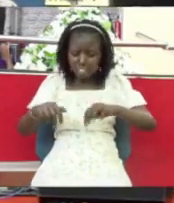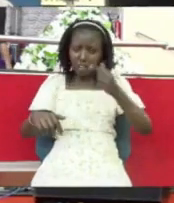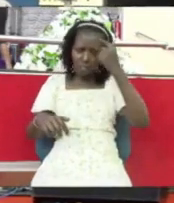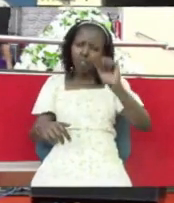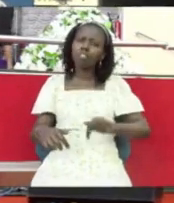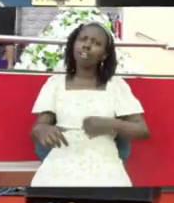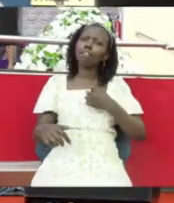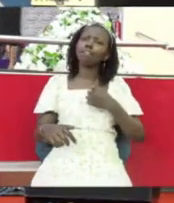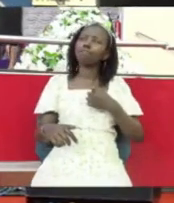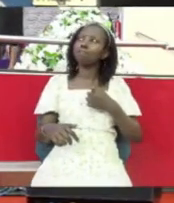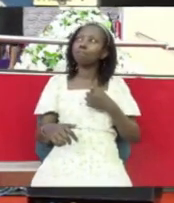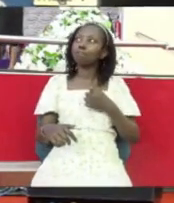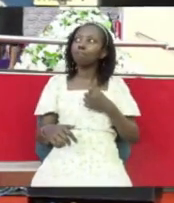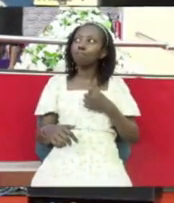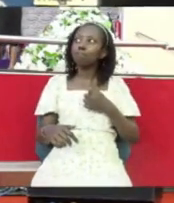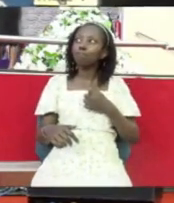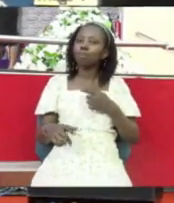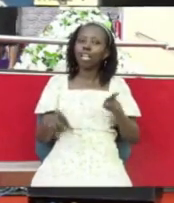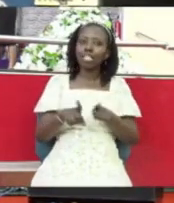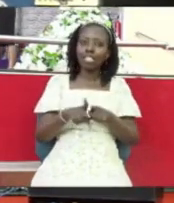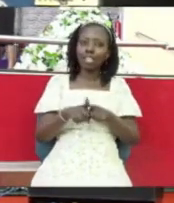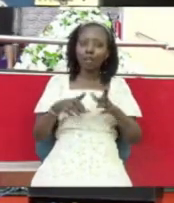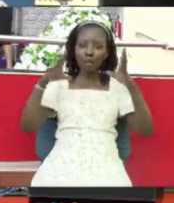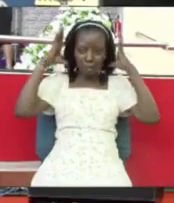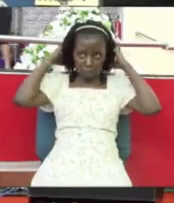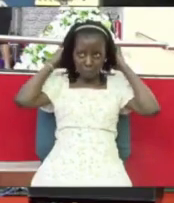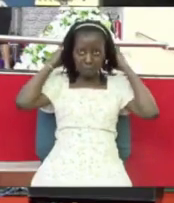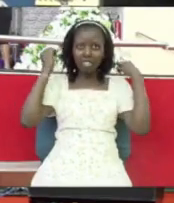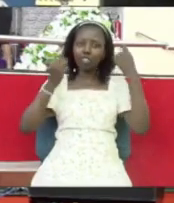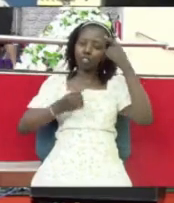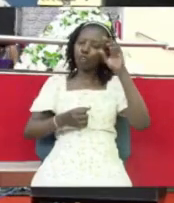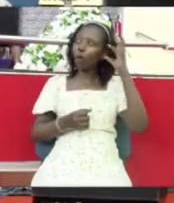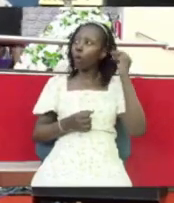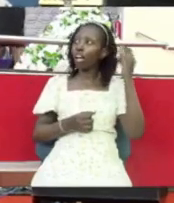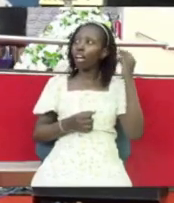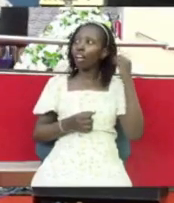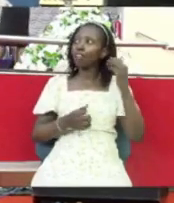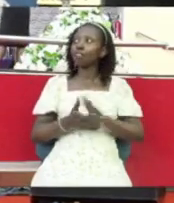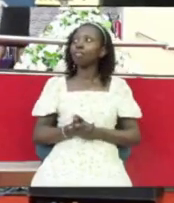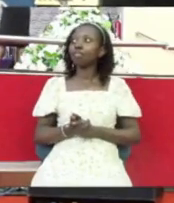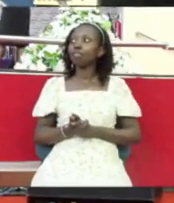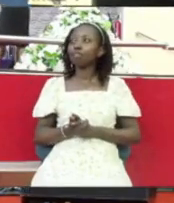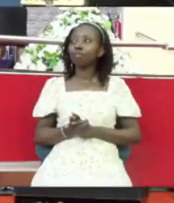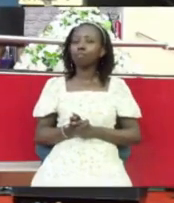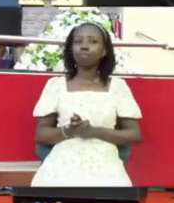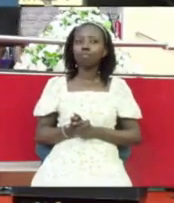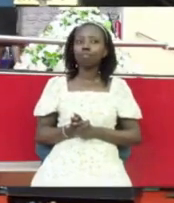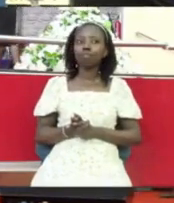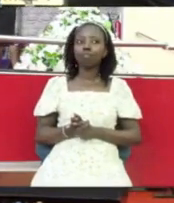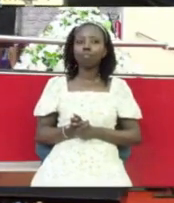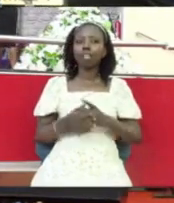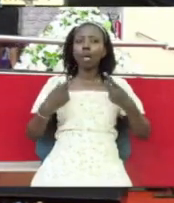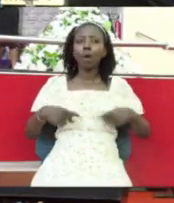chenye wanataka kiko wapi. There are headbands for the ladies. Kuna vitu vya kufunga kichwa kwa vya. Unfortunately, the people